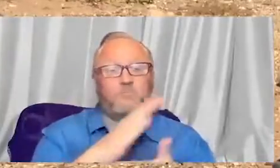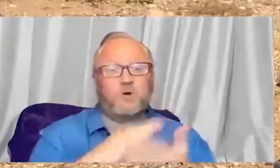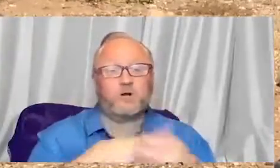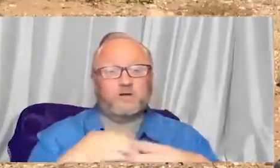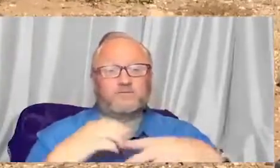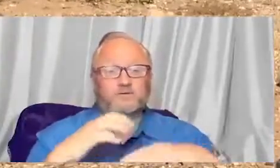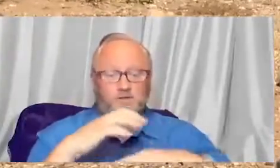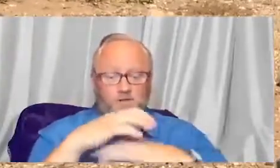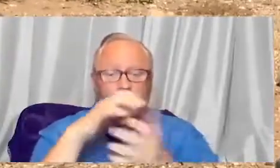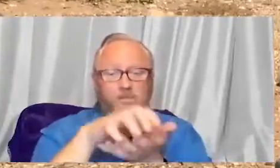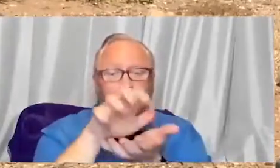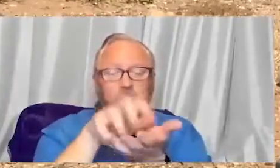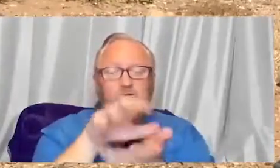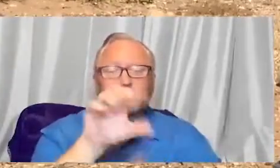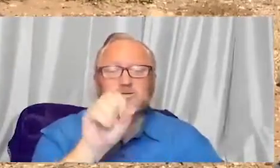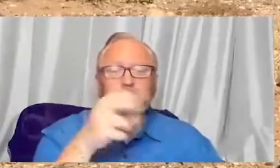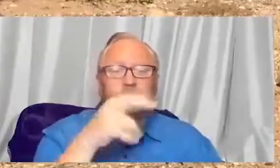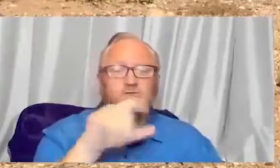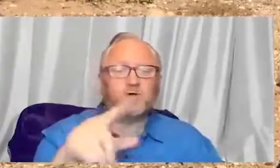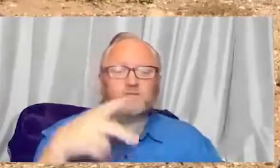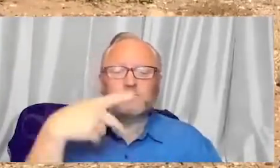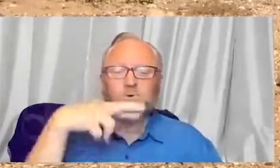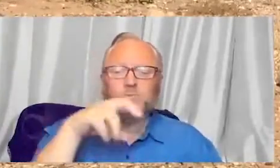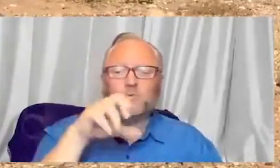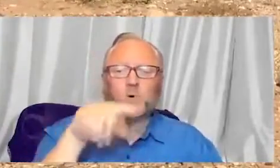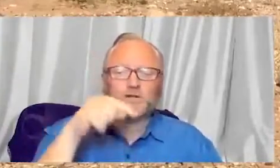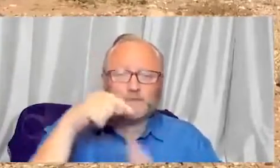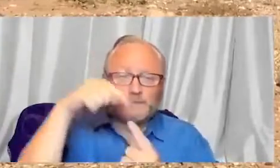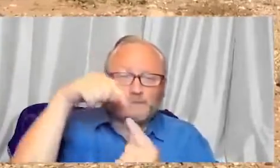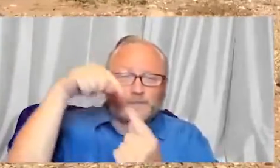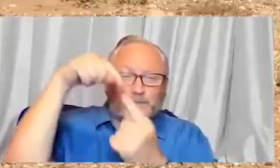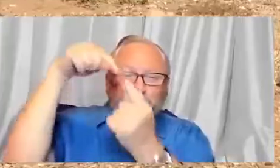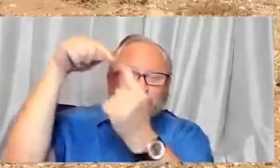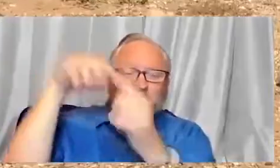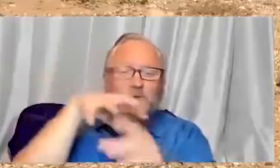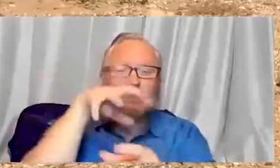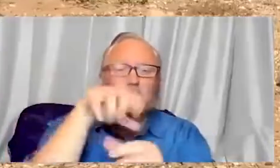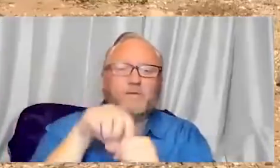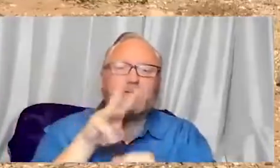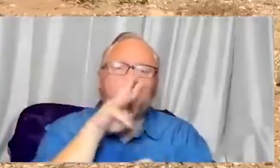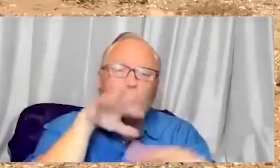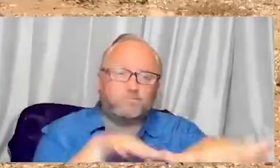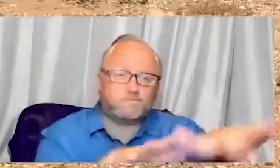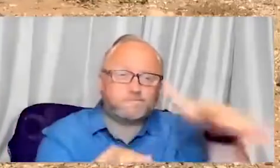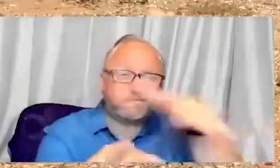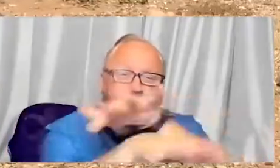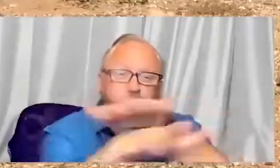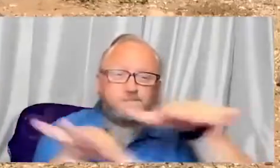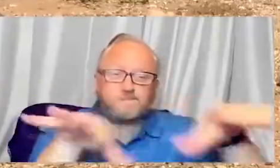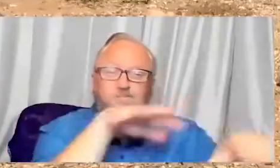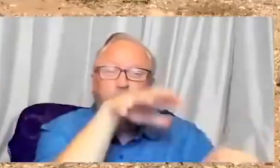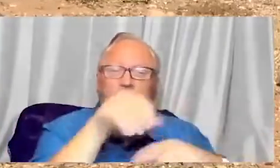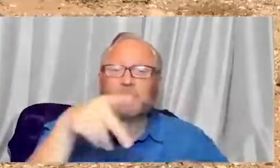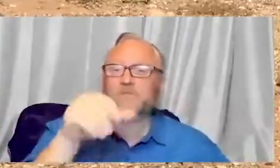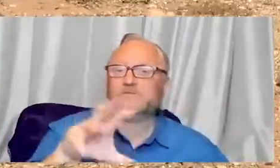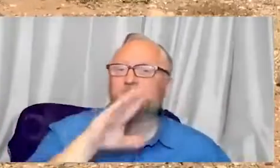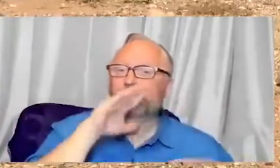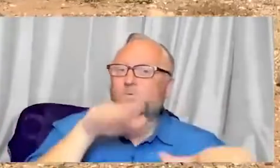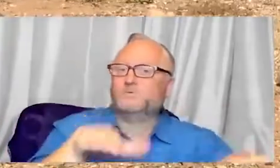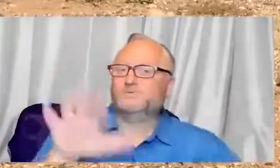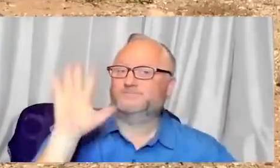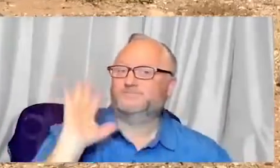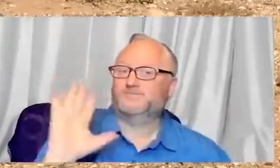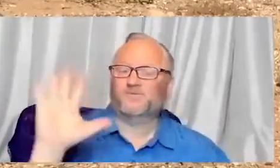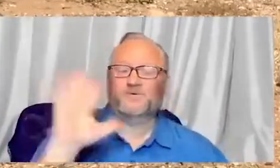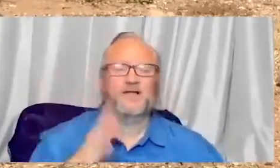tiny protist, whirling and twirling in the churning currents and waves of the Pacific Ocean. After